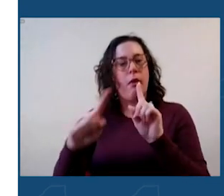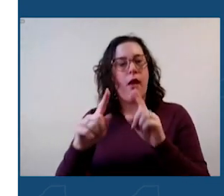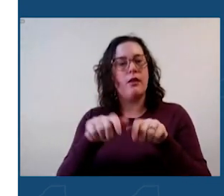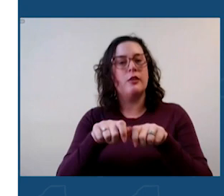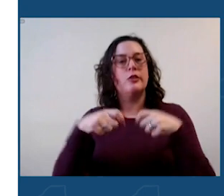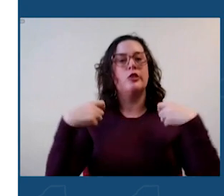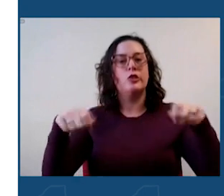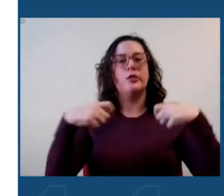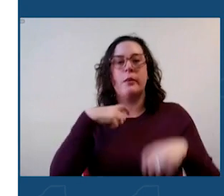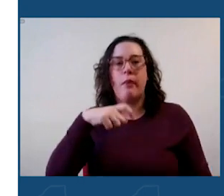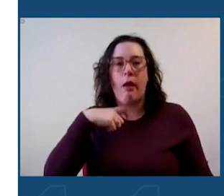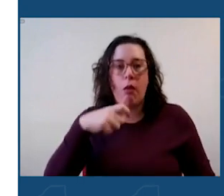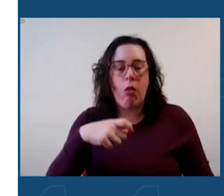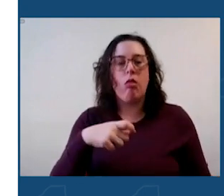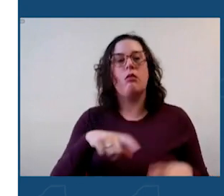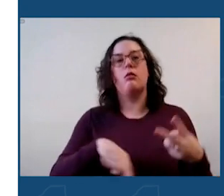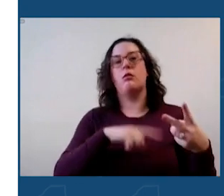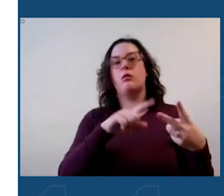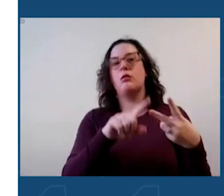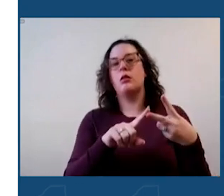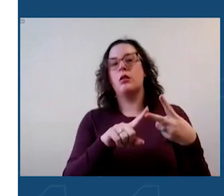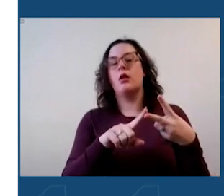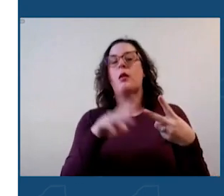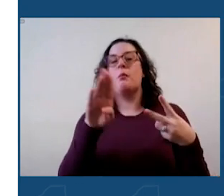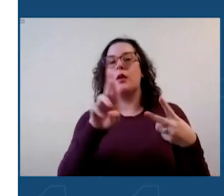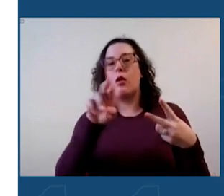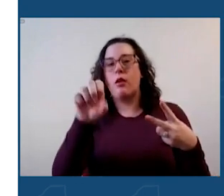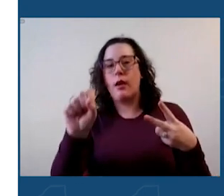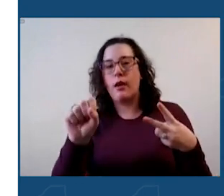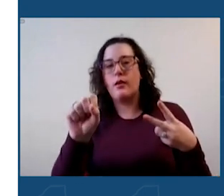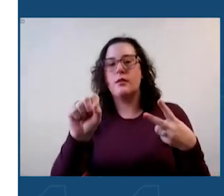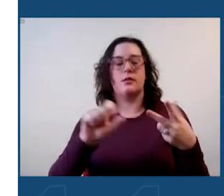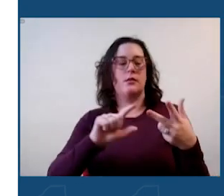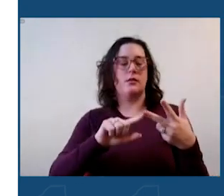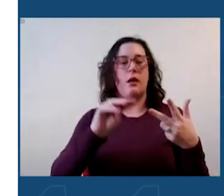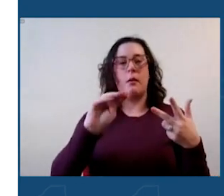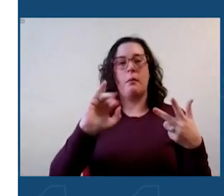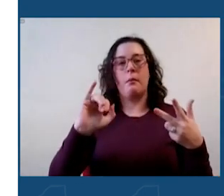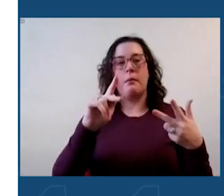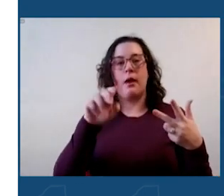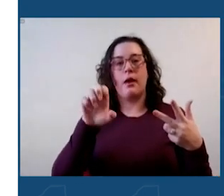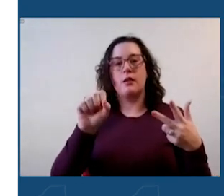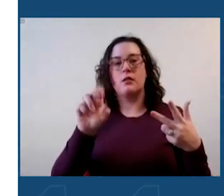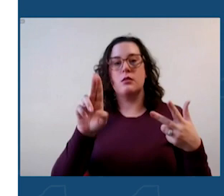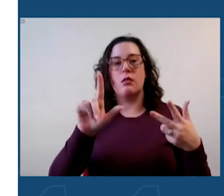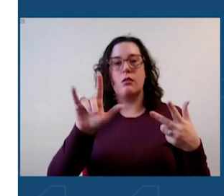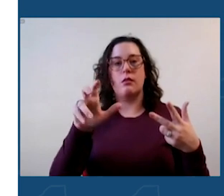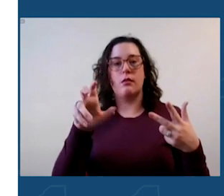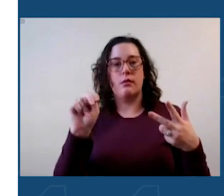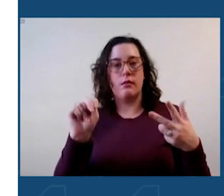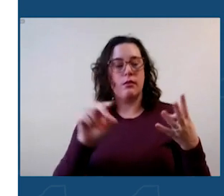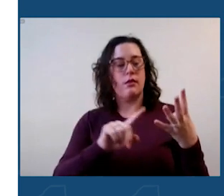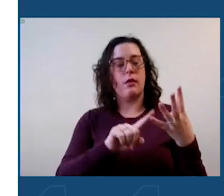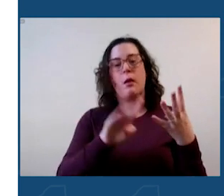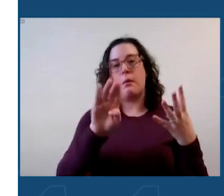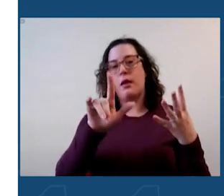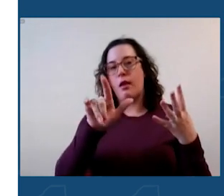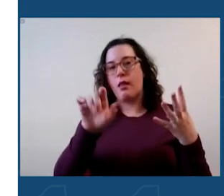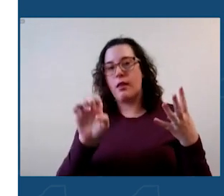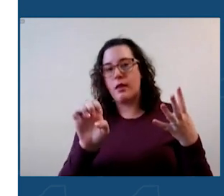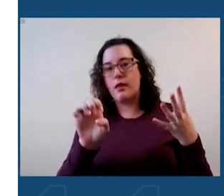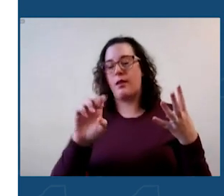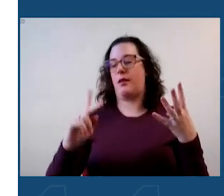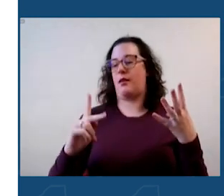Tellini, from BRS, Mike Sullivan, the general chairman, from the BLE, Kevin Sexton, the